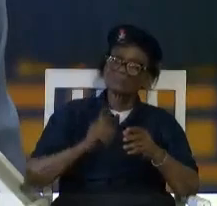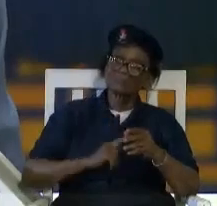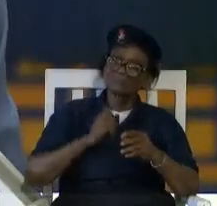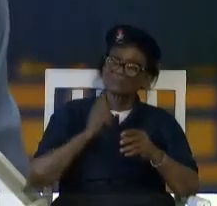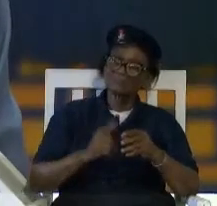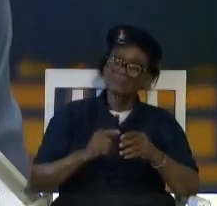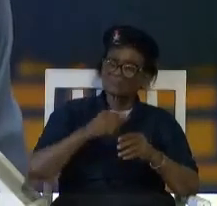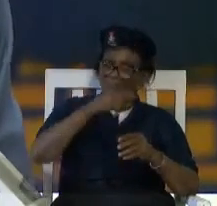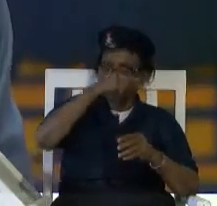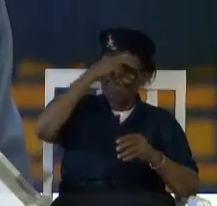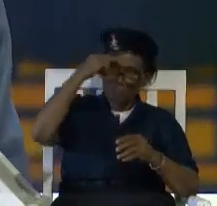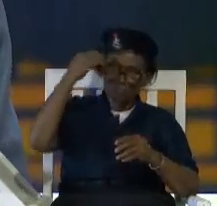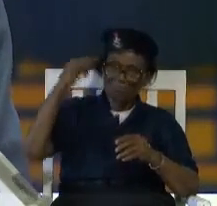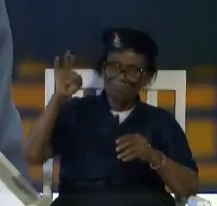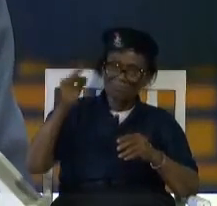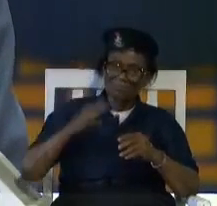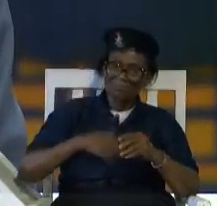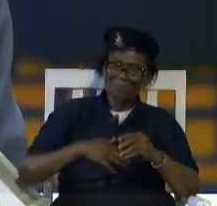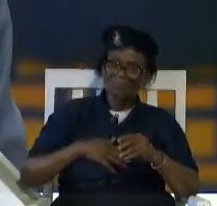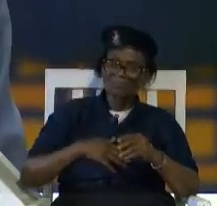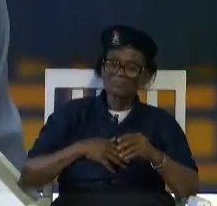and because of my position,